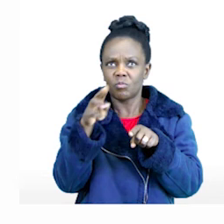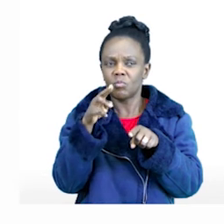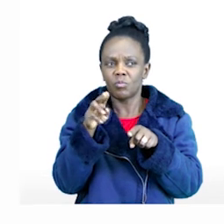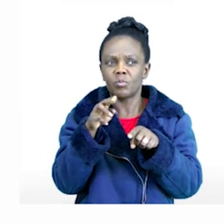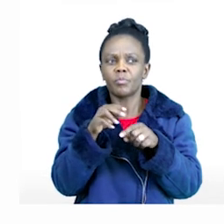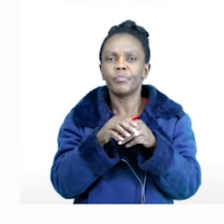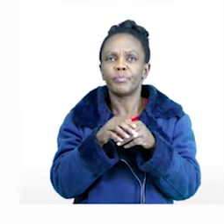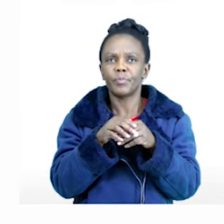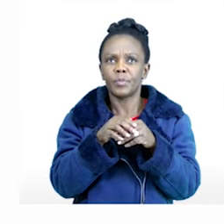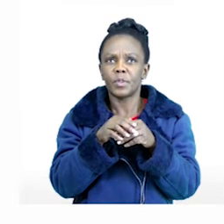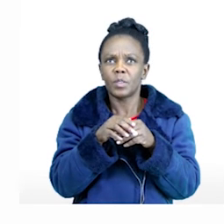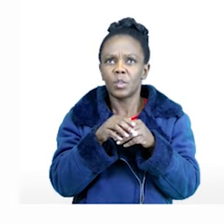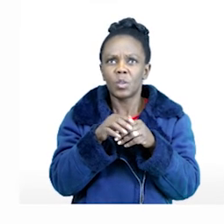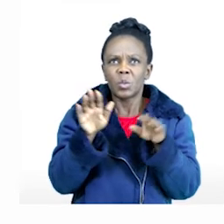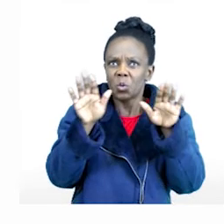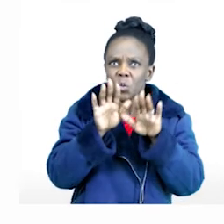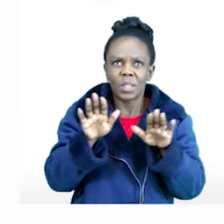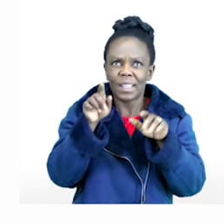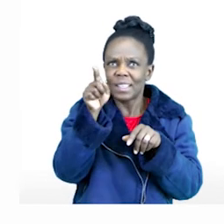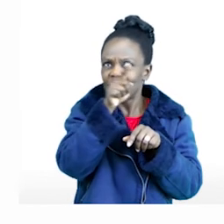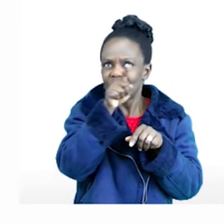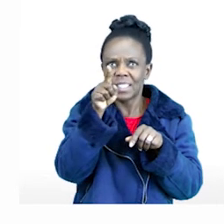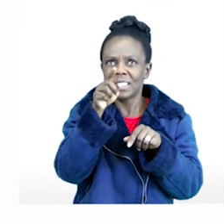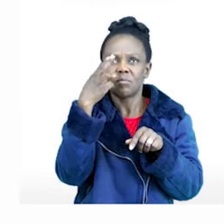we color anything there?